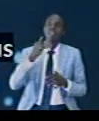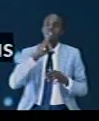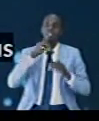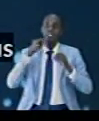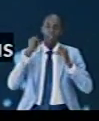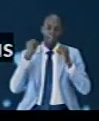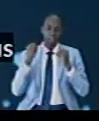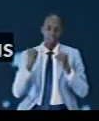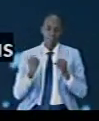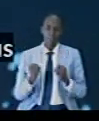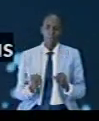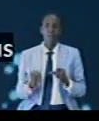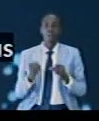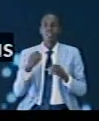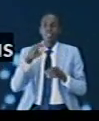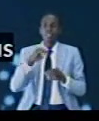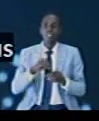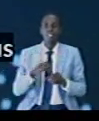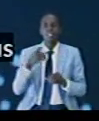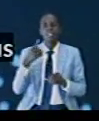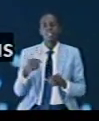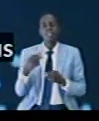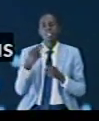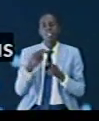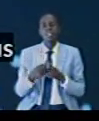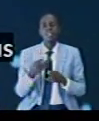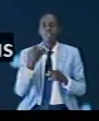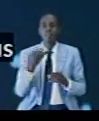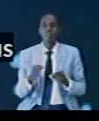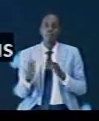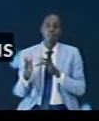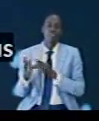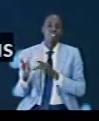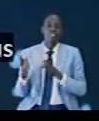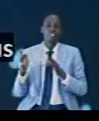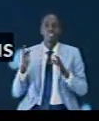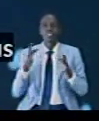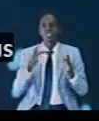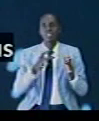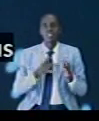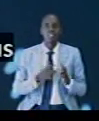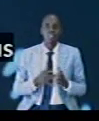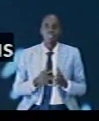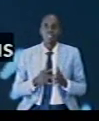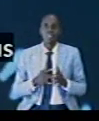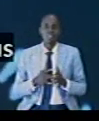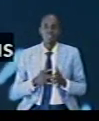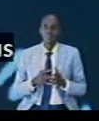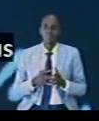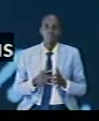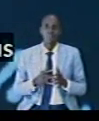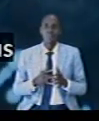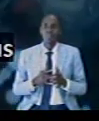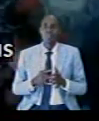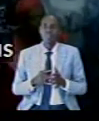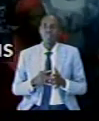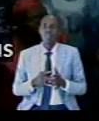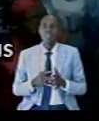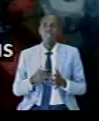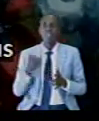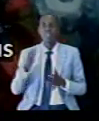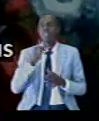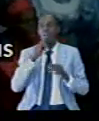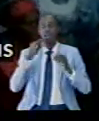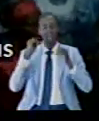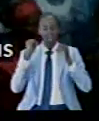There is power in the name of Jesus. There